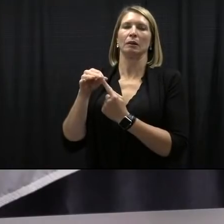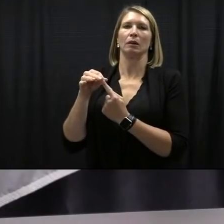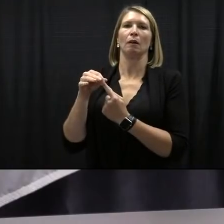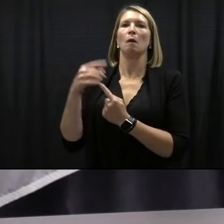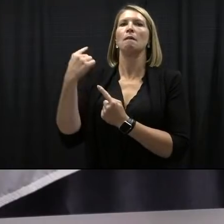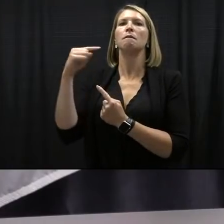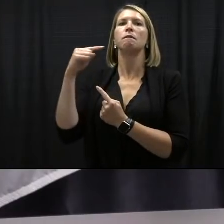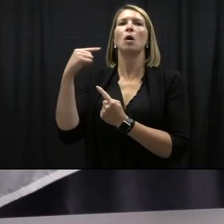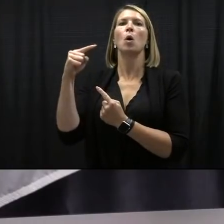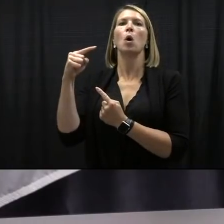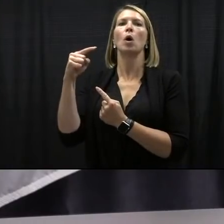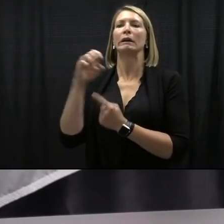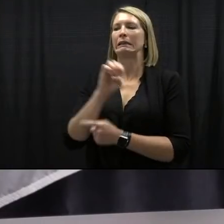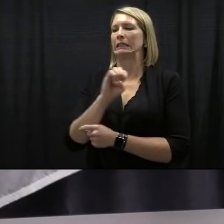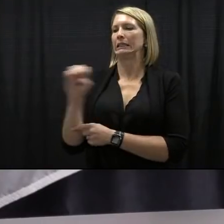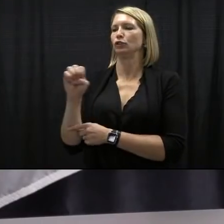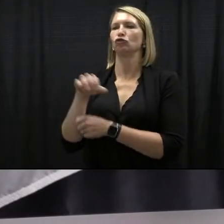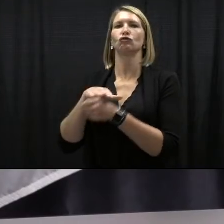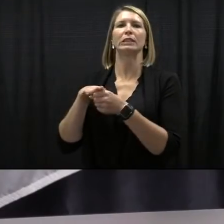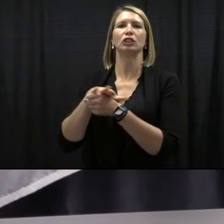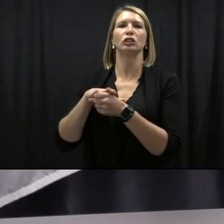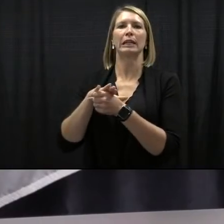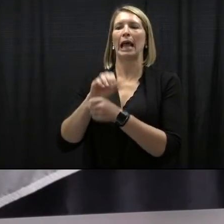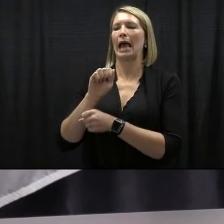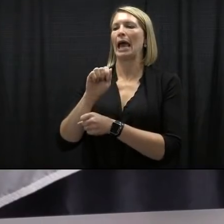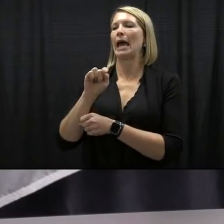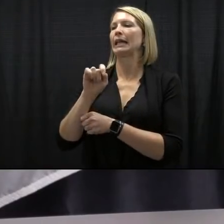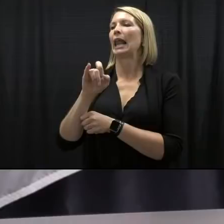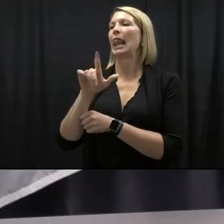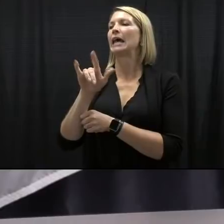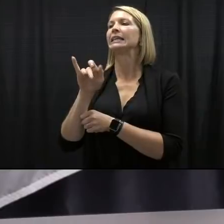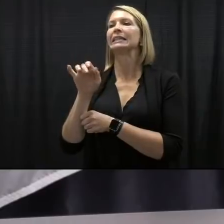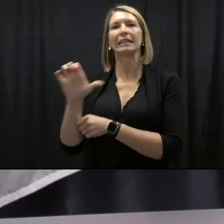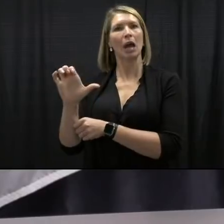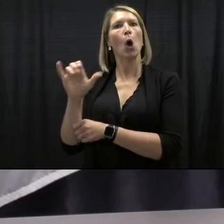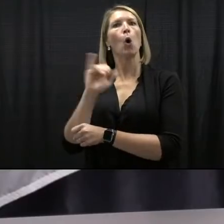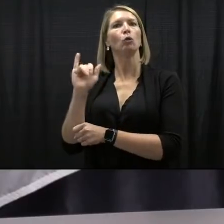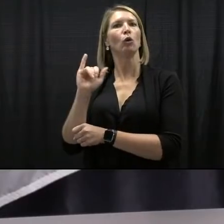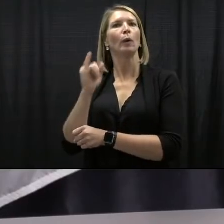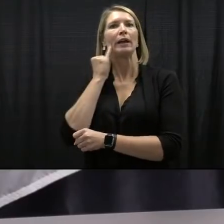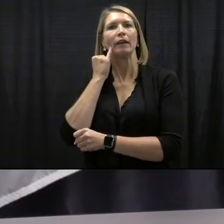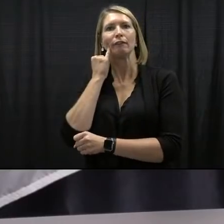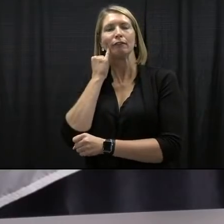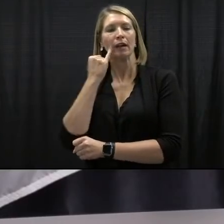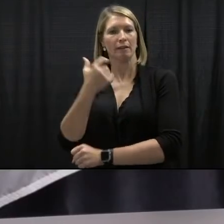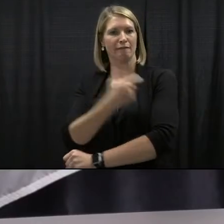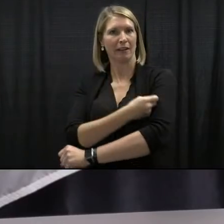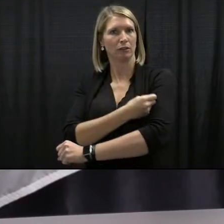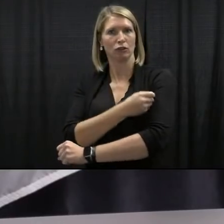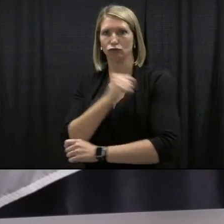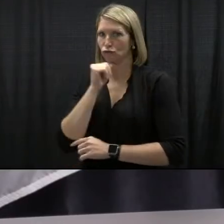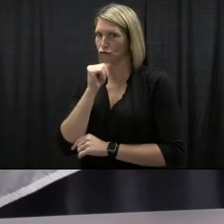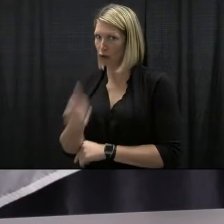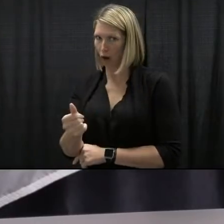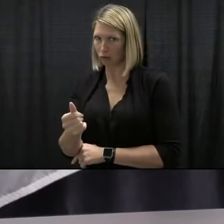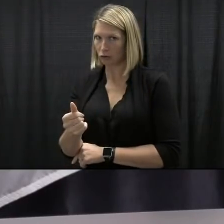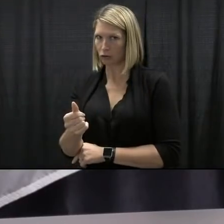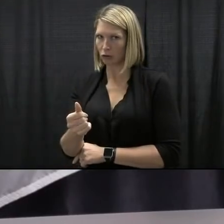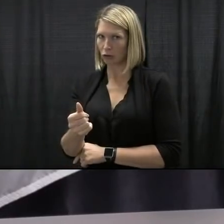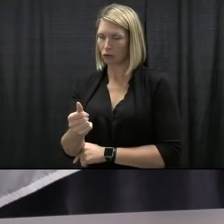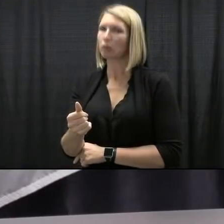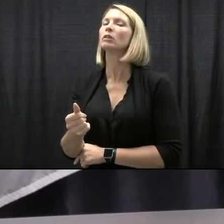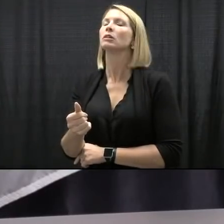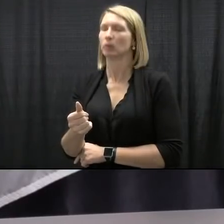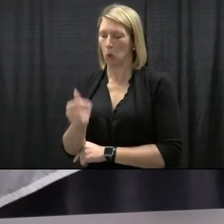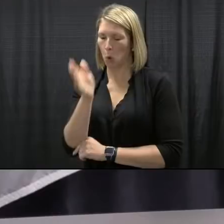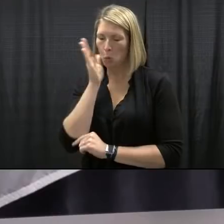region, and specifically, again, with respect to unvaccinated travelers being recognized only as not partially vaccinated,